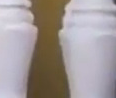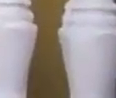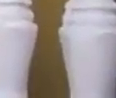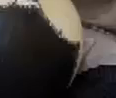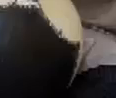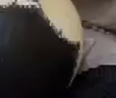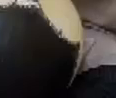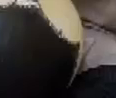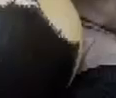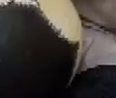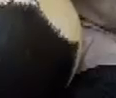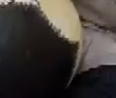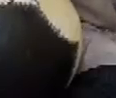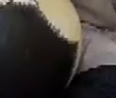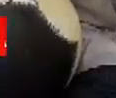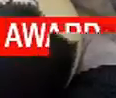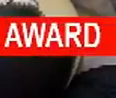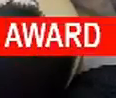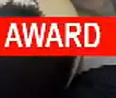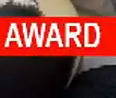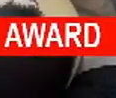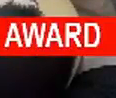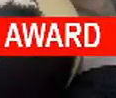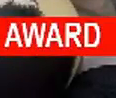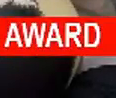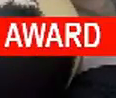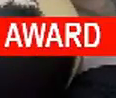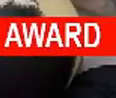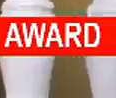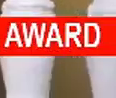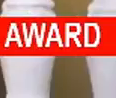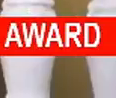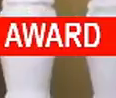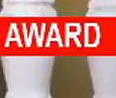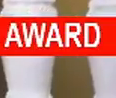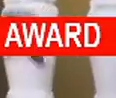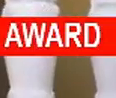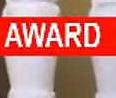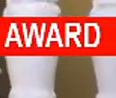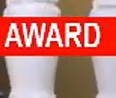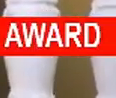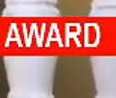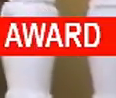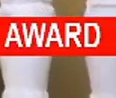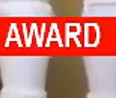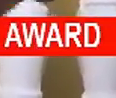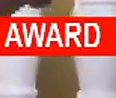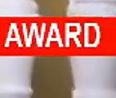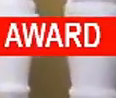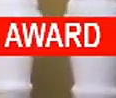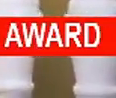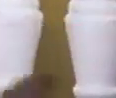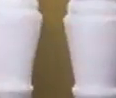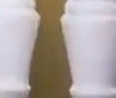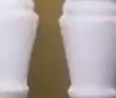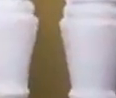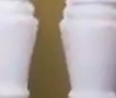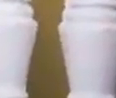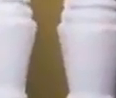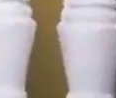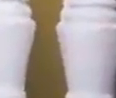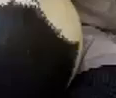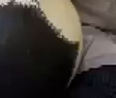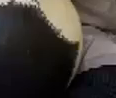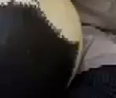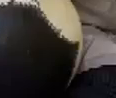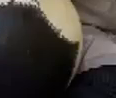mbakel konkoto murkoto le konkoto futo koto purkoto muto nyaati man nin kolko sila koto wakata sate koto